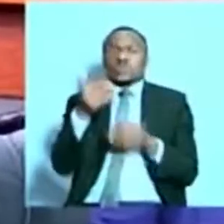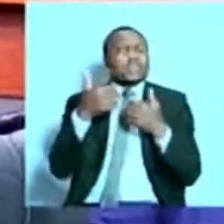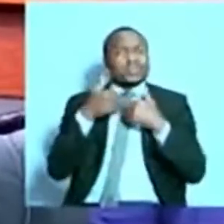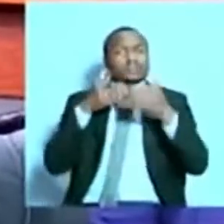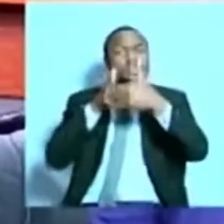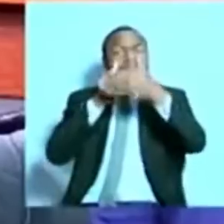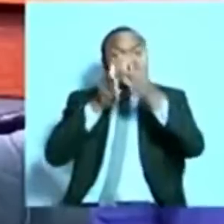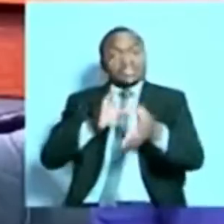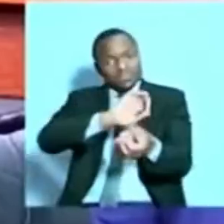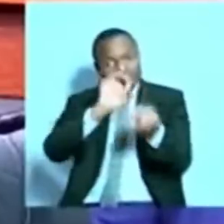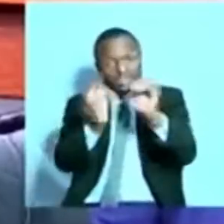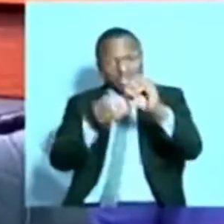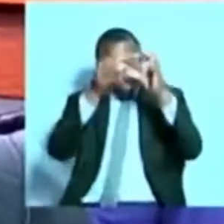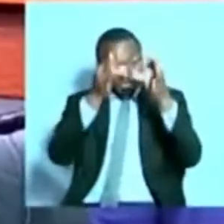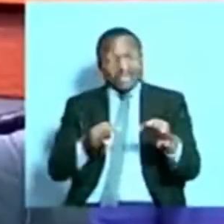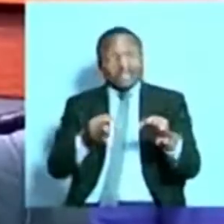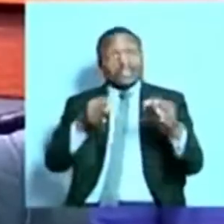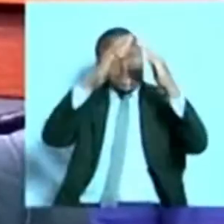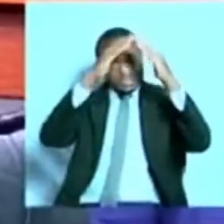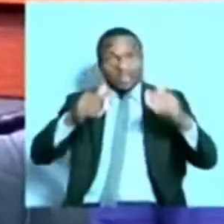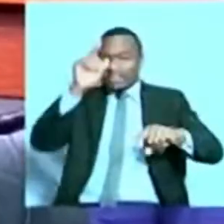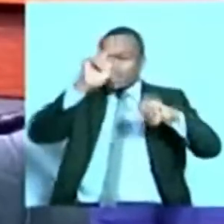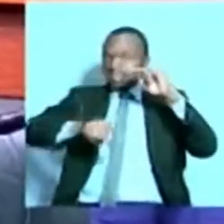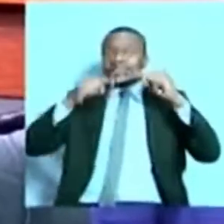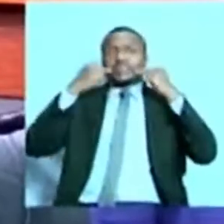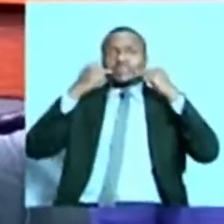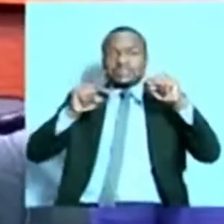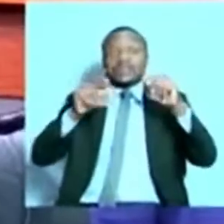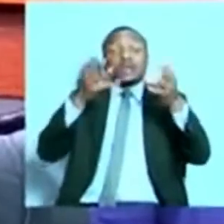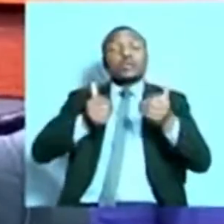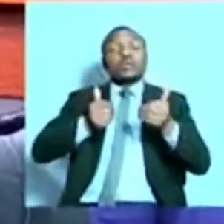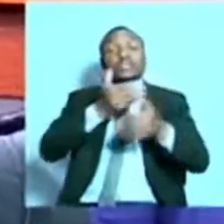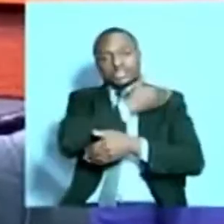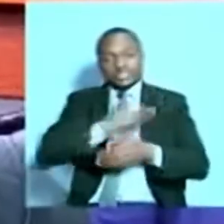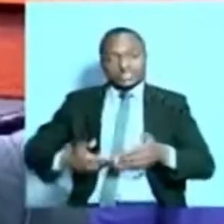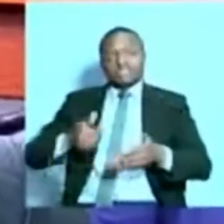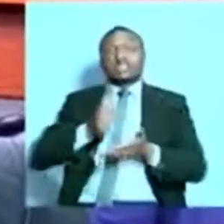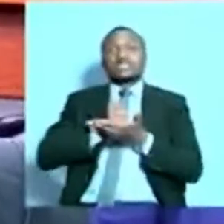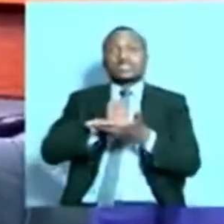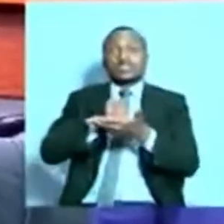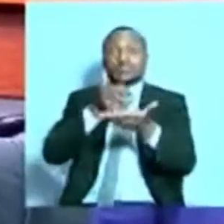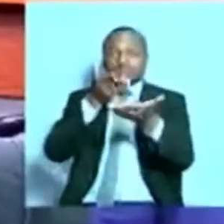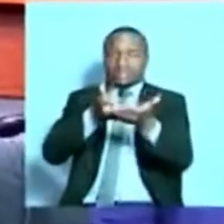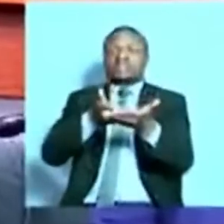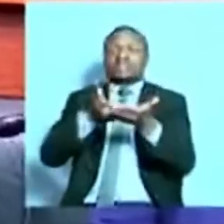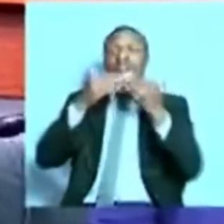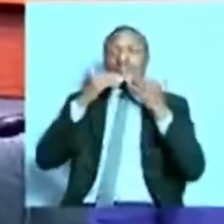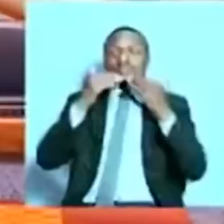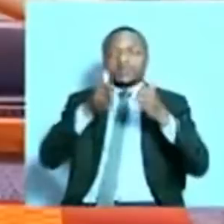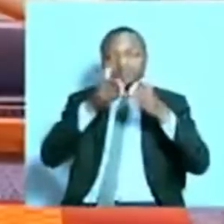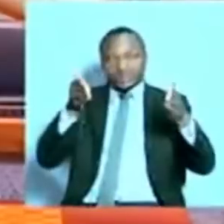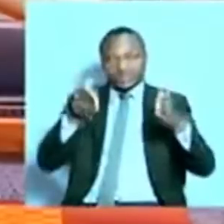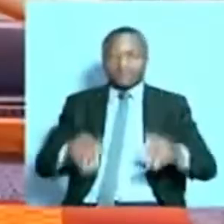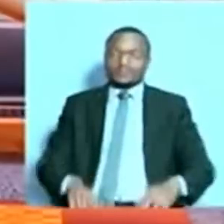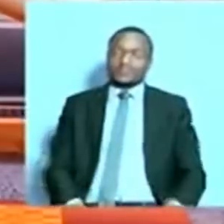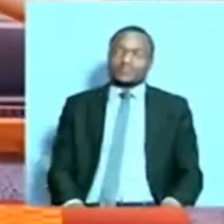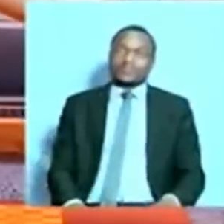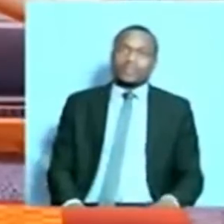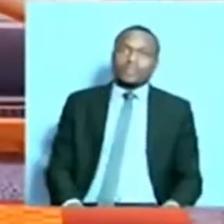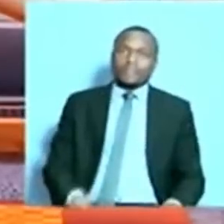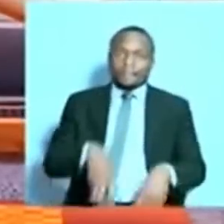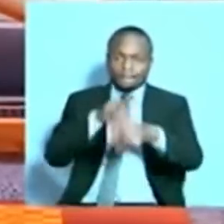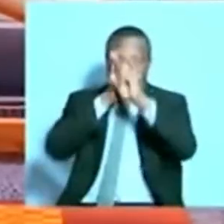of opposition. If this House can't announce, I seek your serious guidance on this matter. Thank you very much.